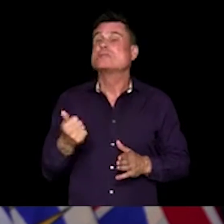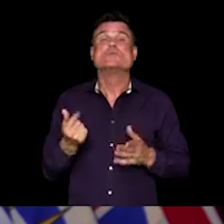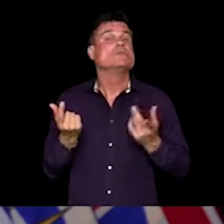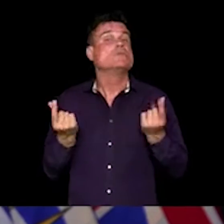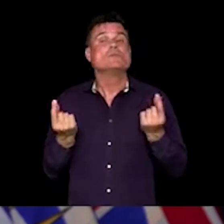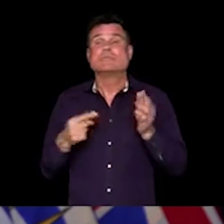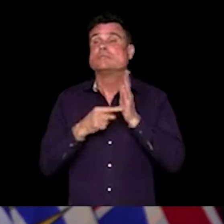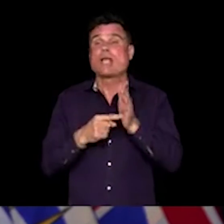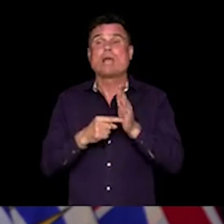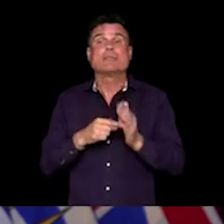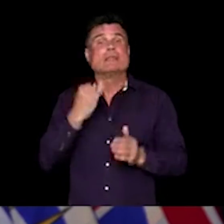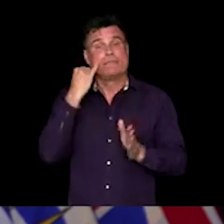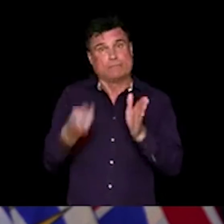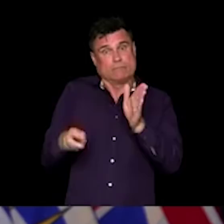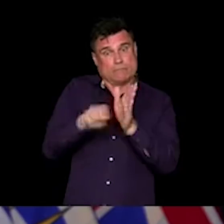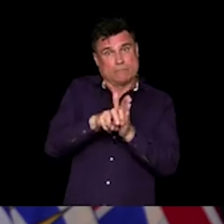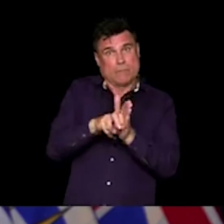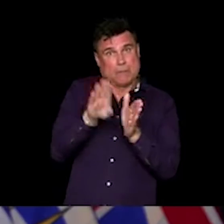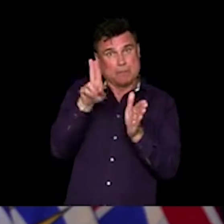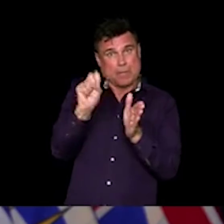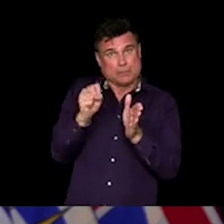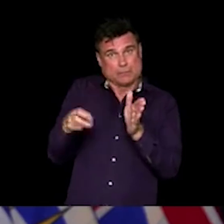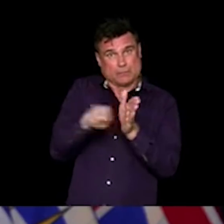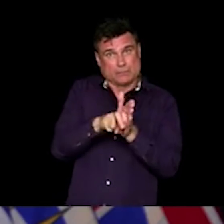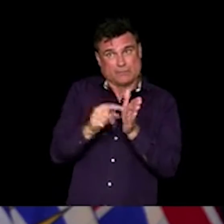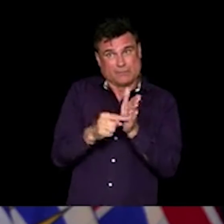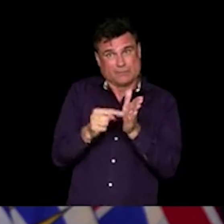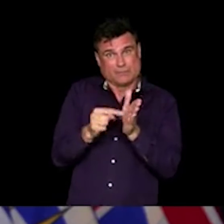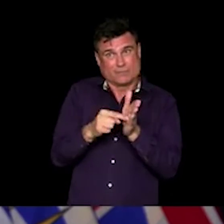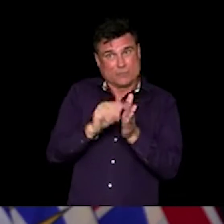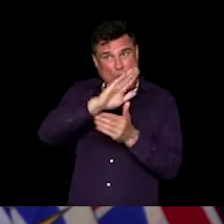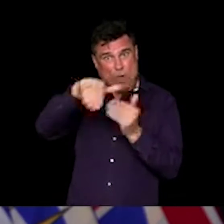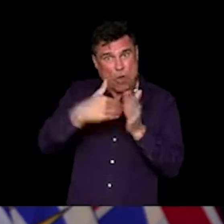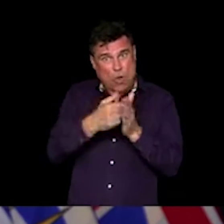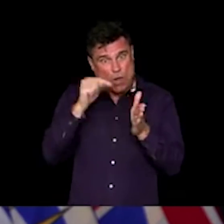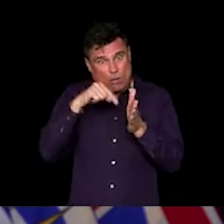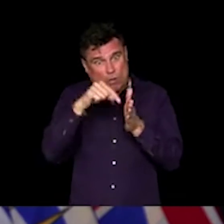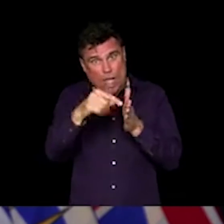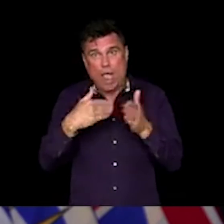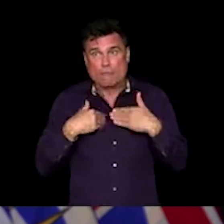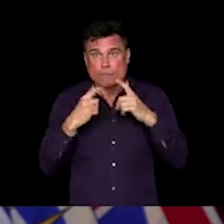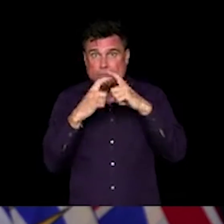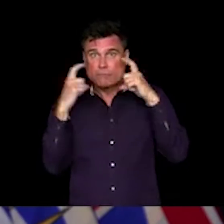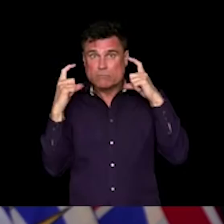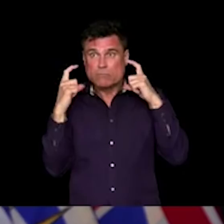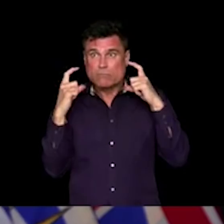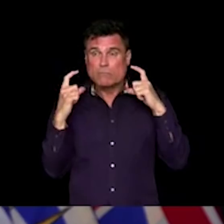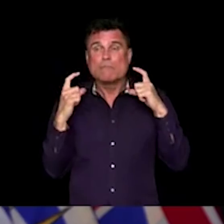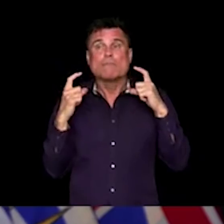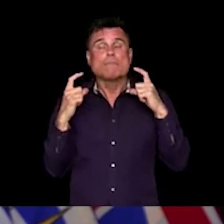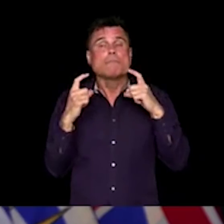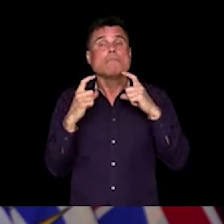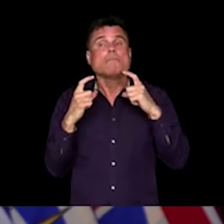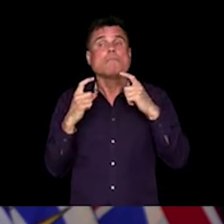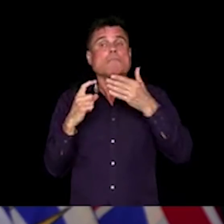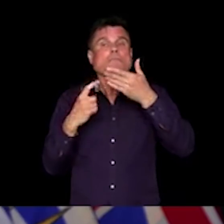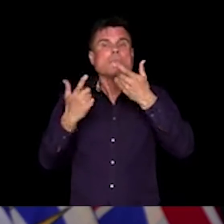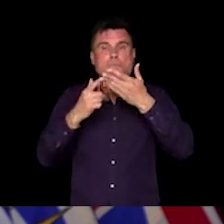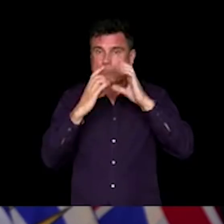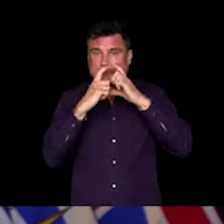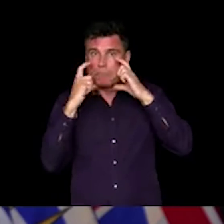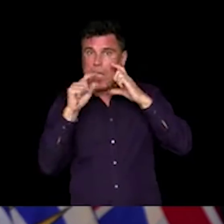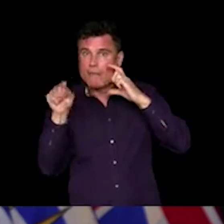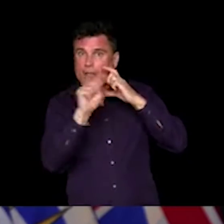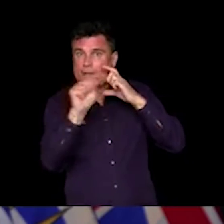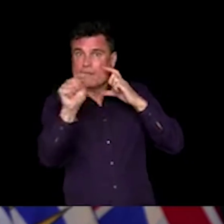that reduces my chances of coughing on you and your chances of your droplets getting out into the air or the surroundings around me as well.